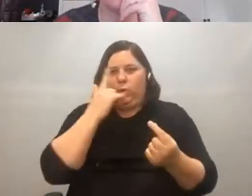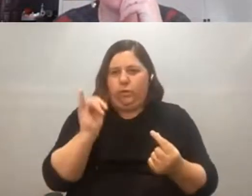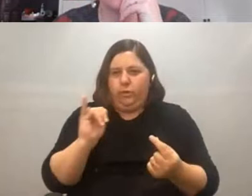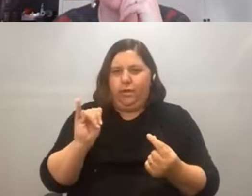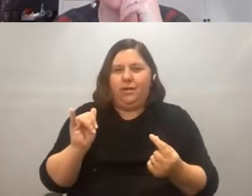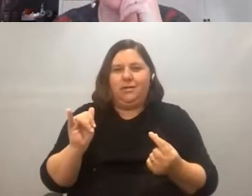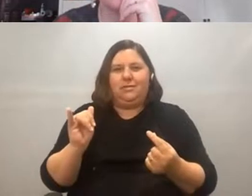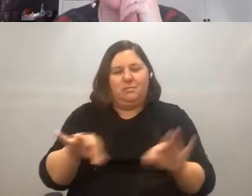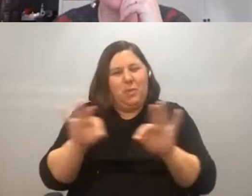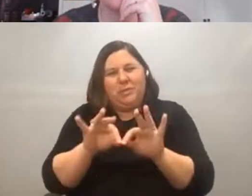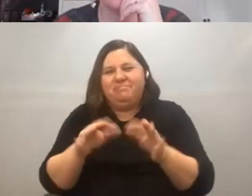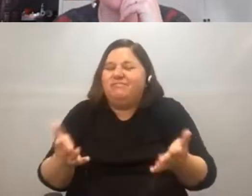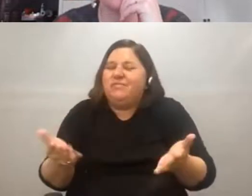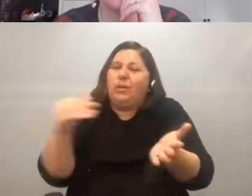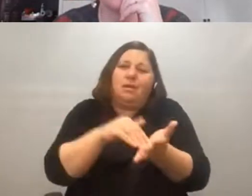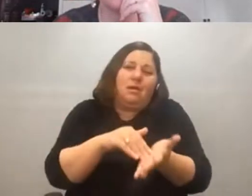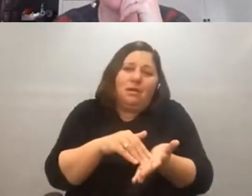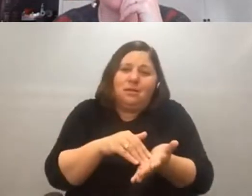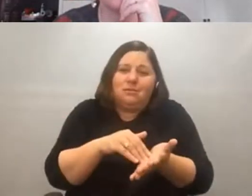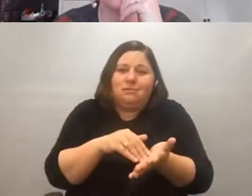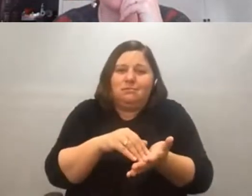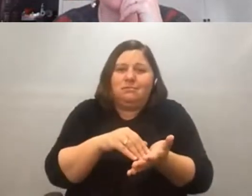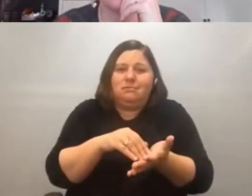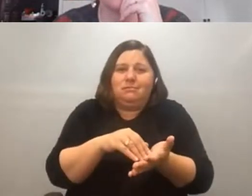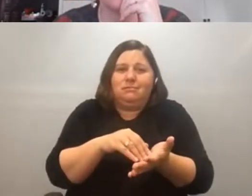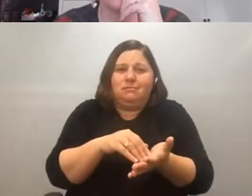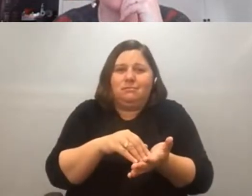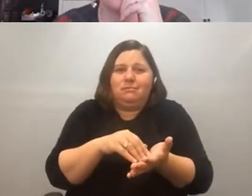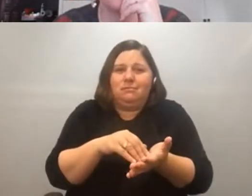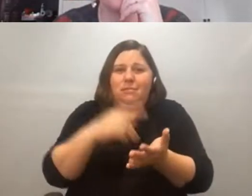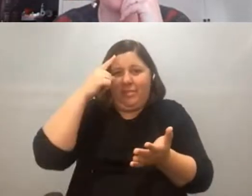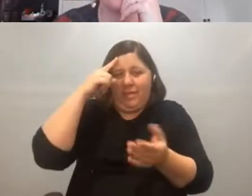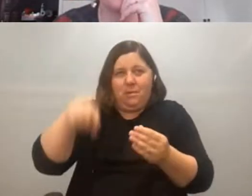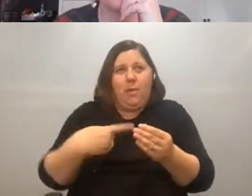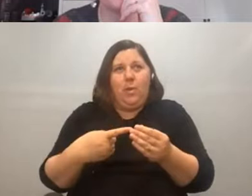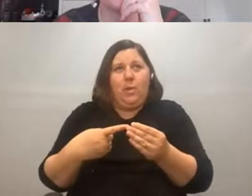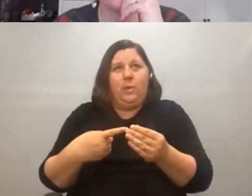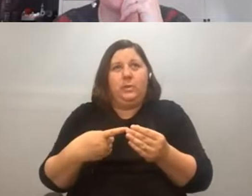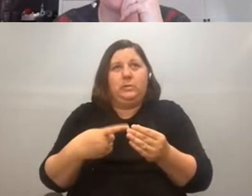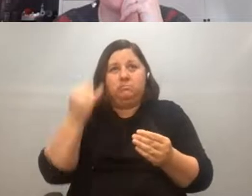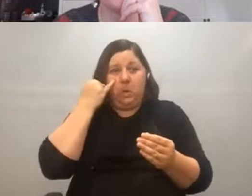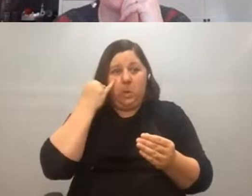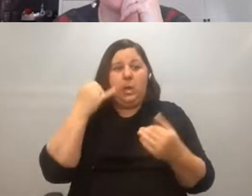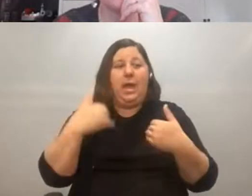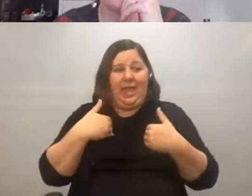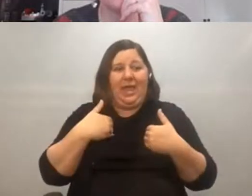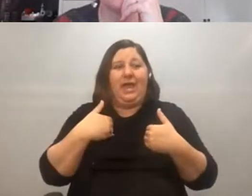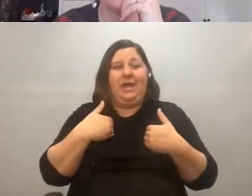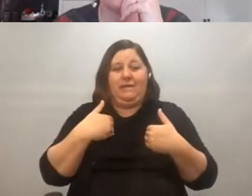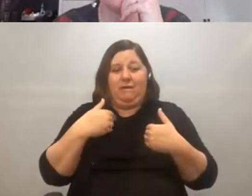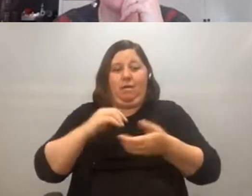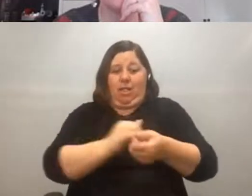think is important so again just being mindful like if there are if there are images already of collaboration